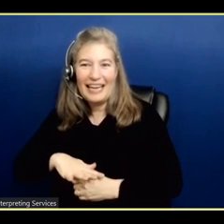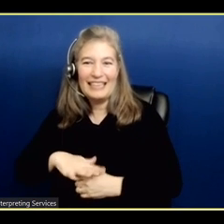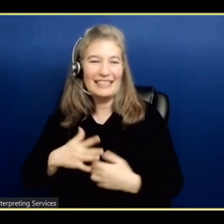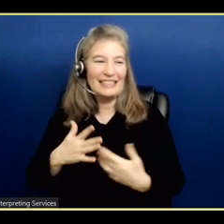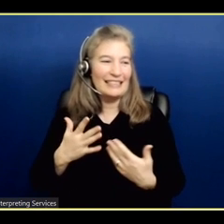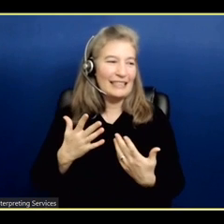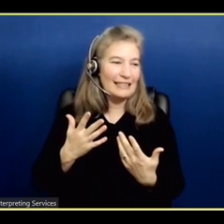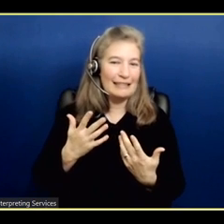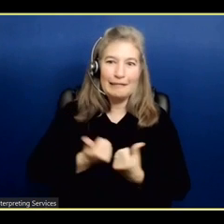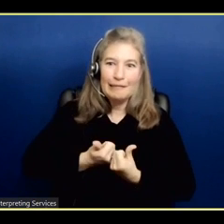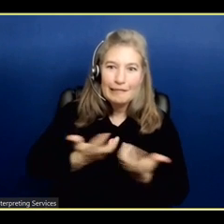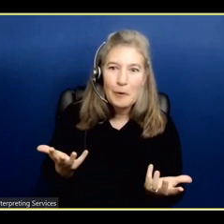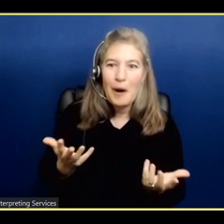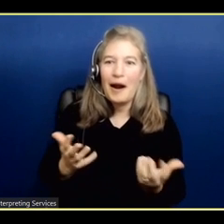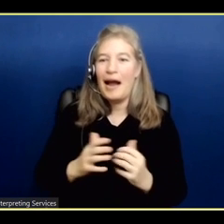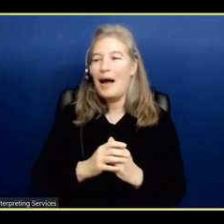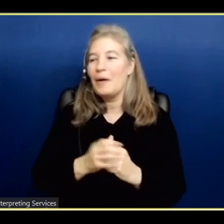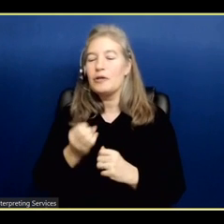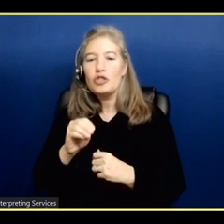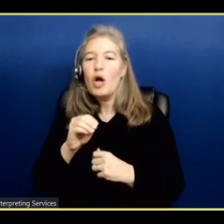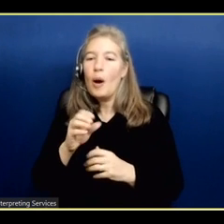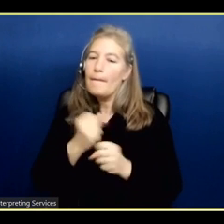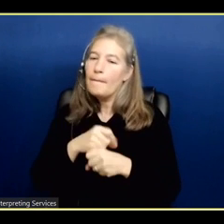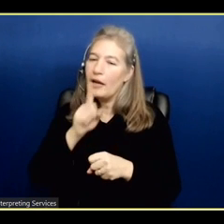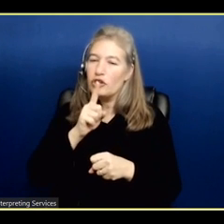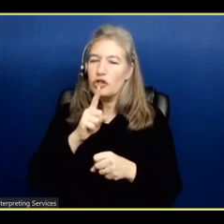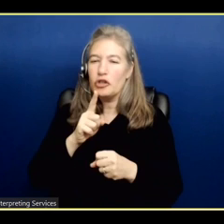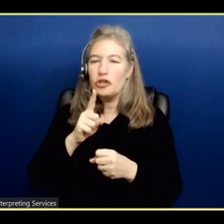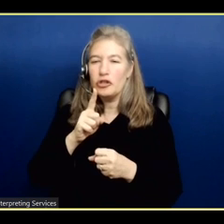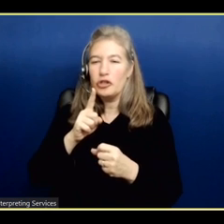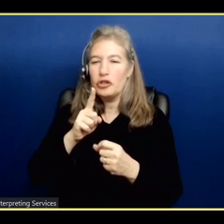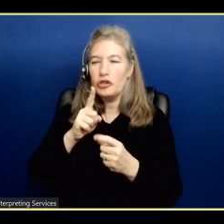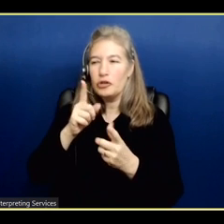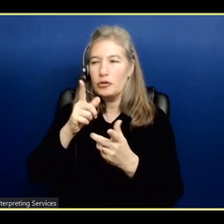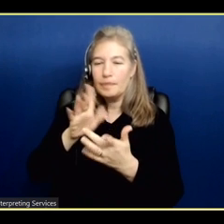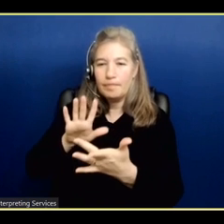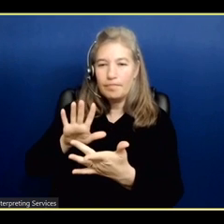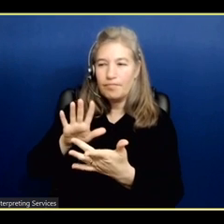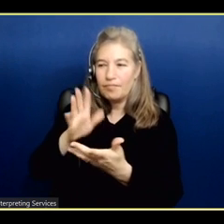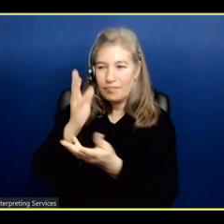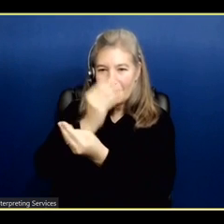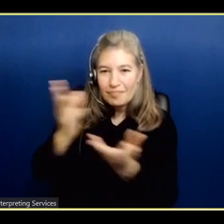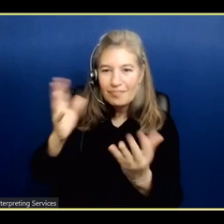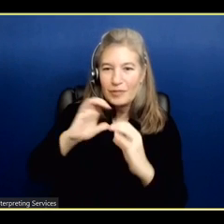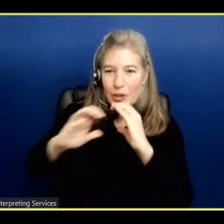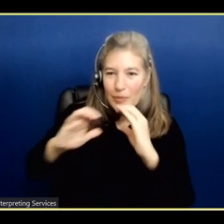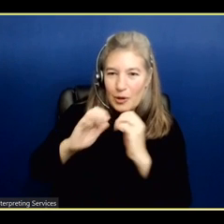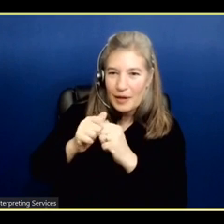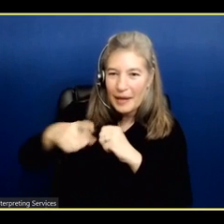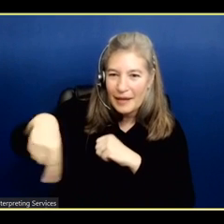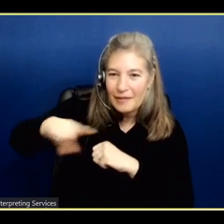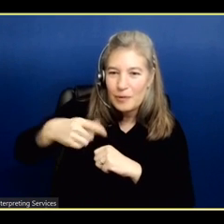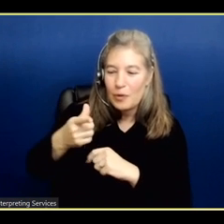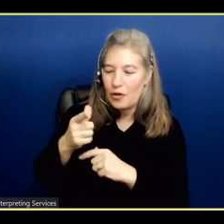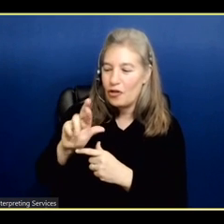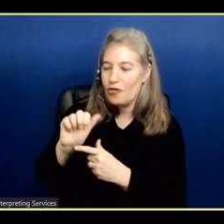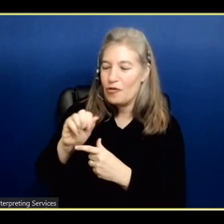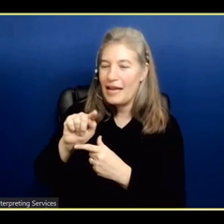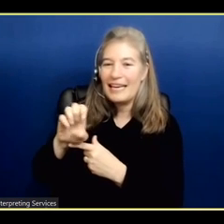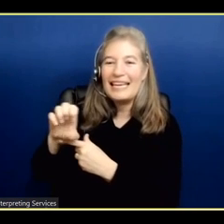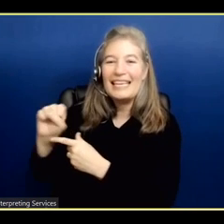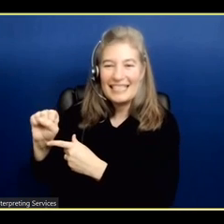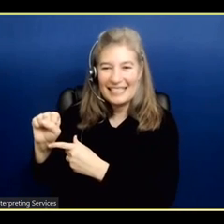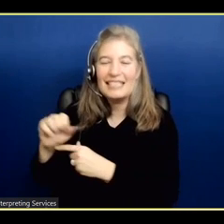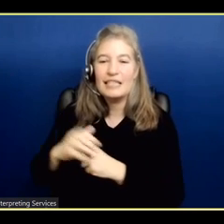as possible about what their future funding looks like, you will be doing a great favor to them. We are letting all of our grantees know that they